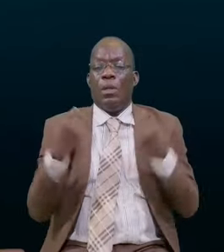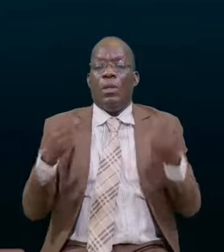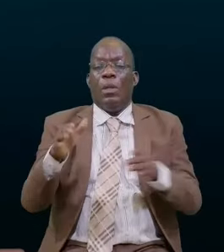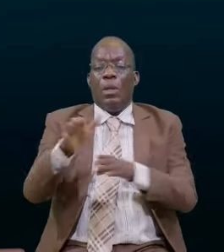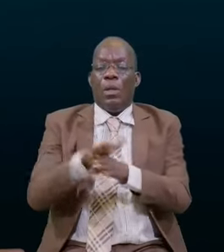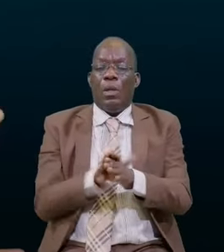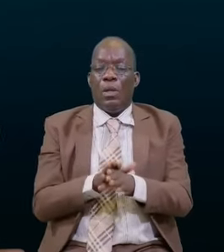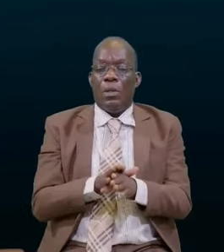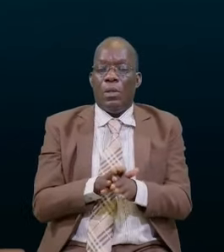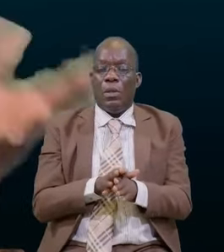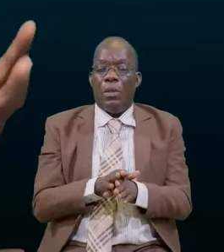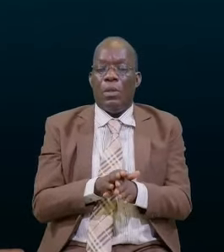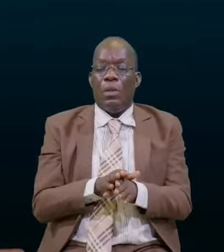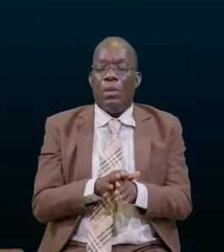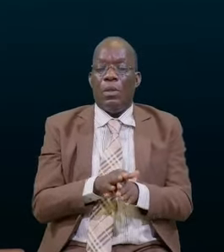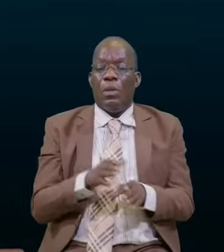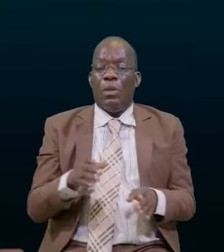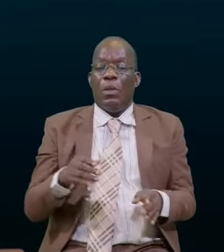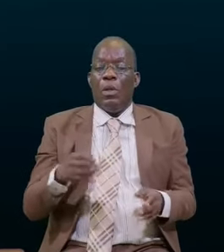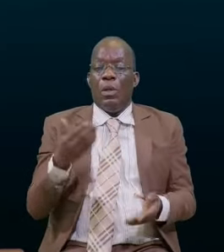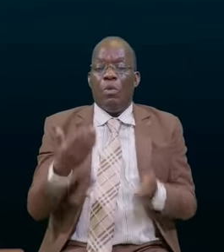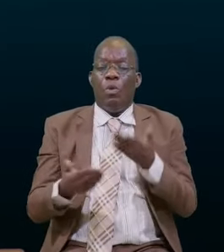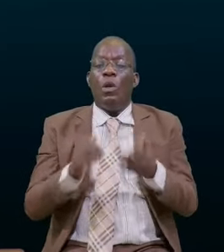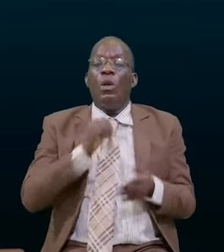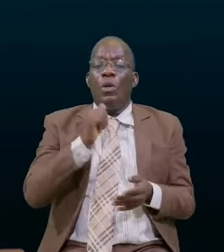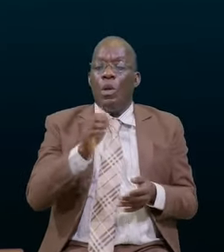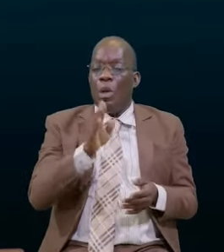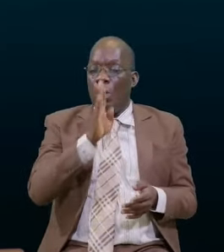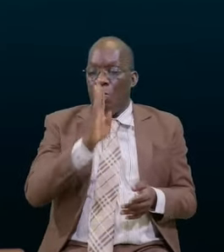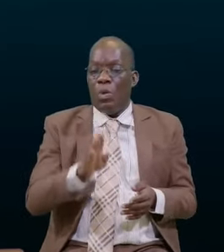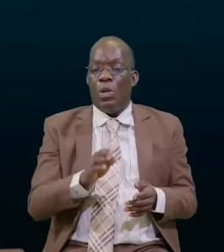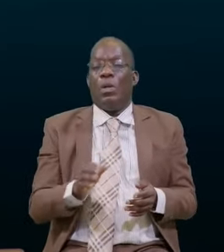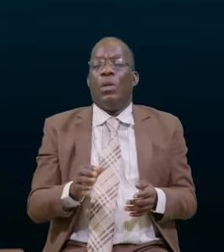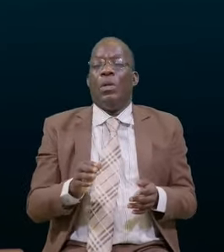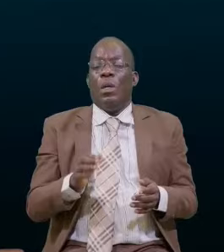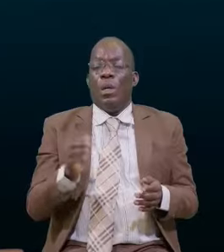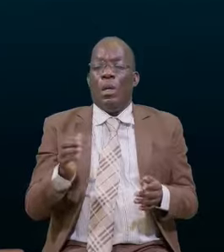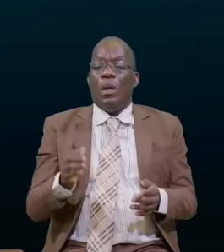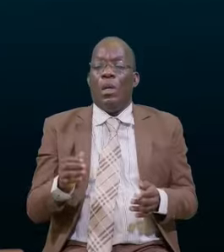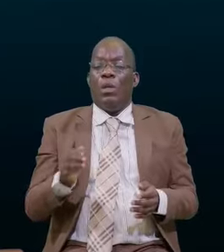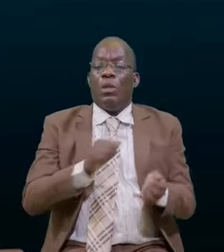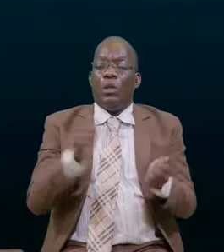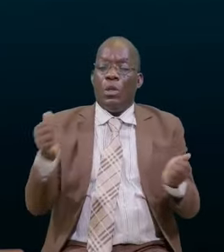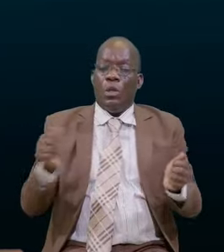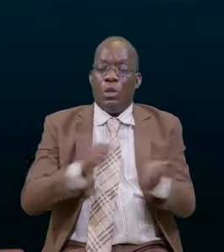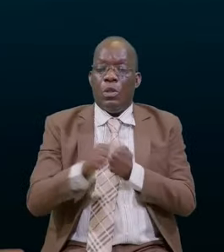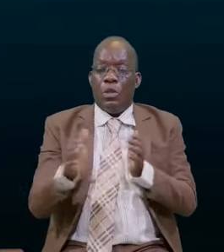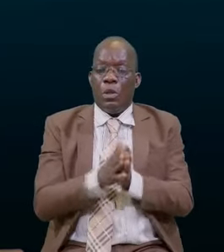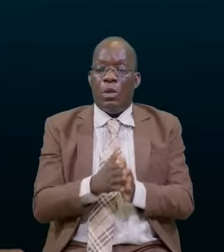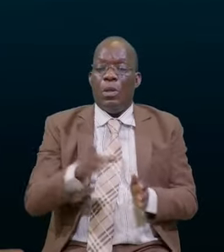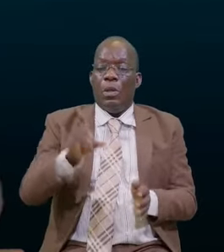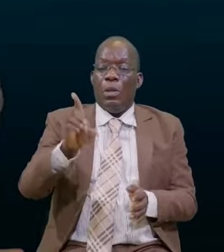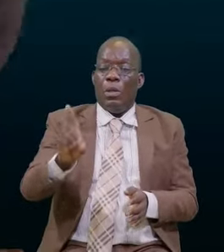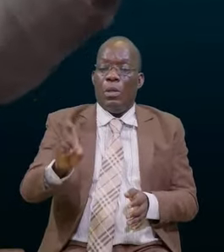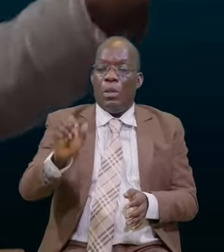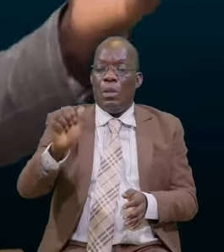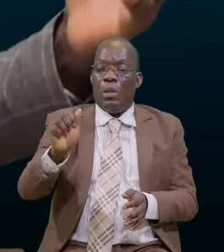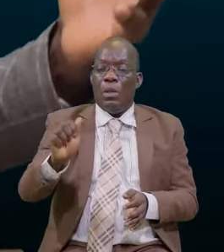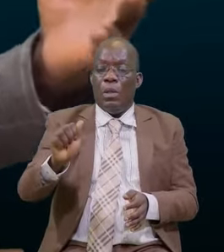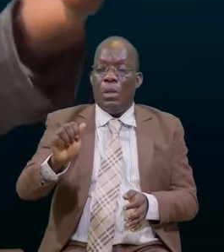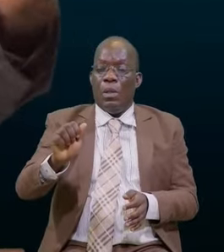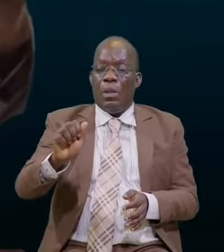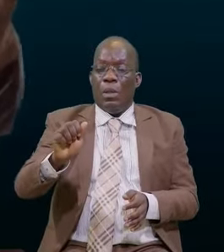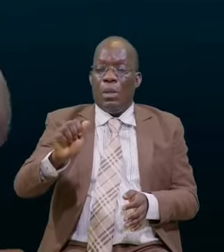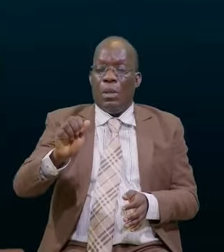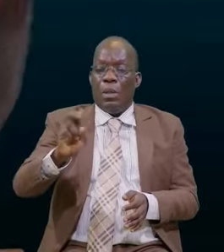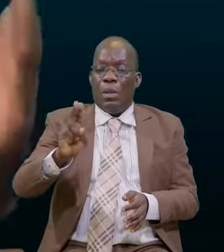Recreation might not have been damning for David David the king but see what he did to him at last others have gone